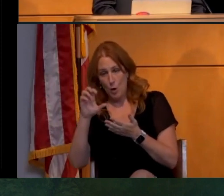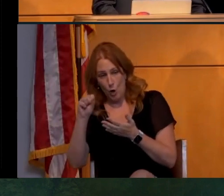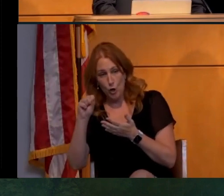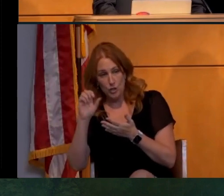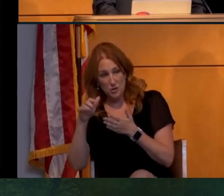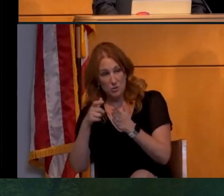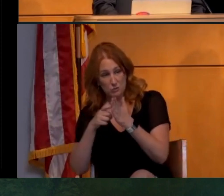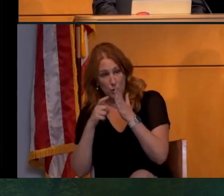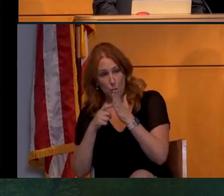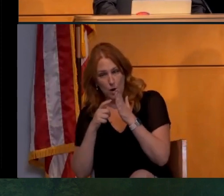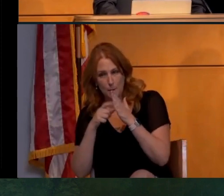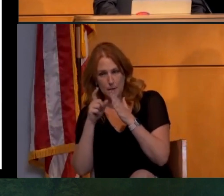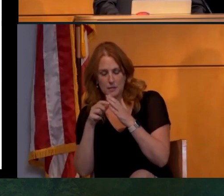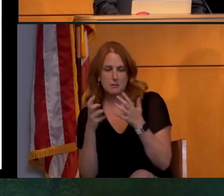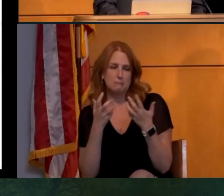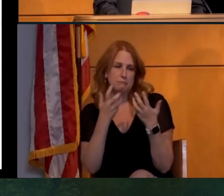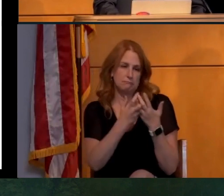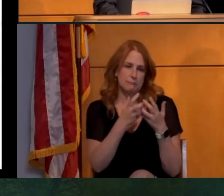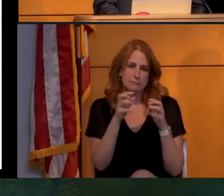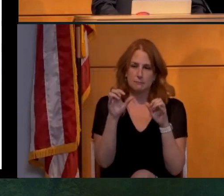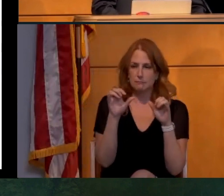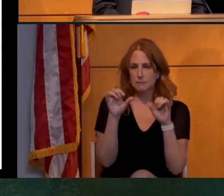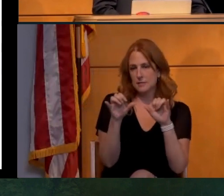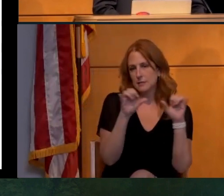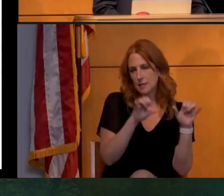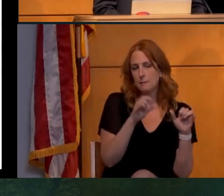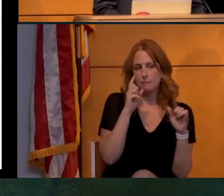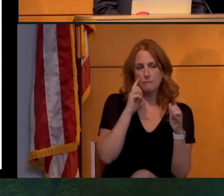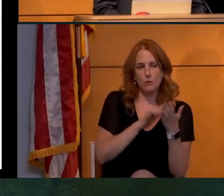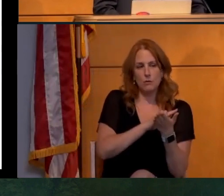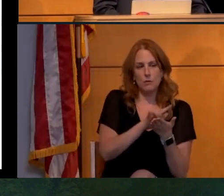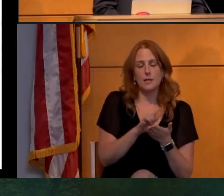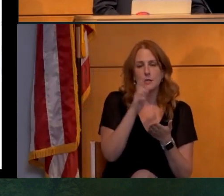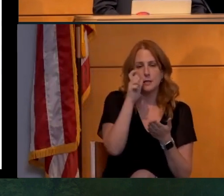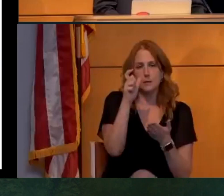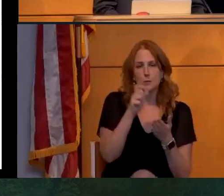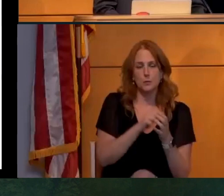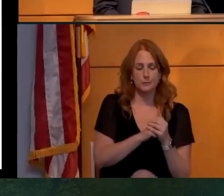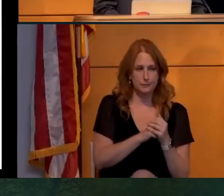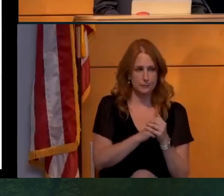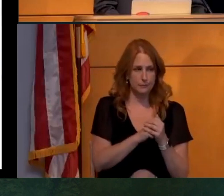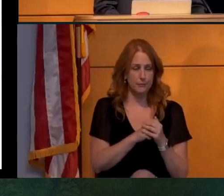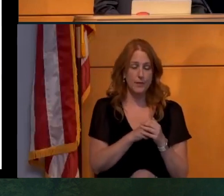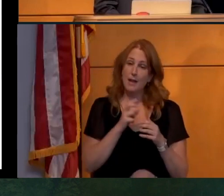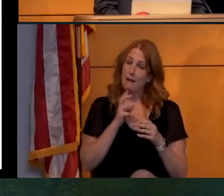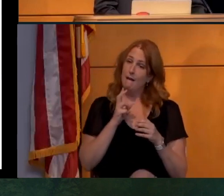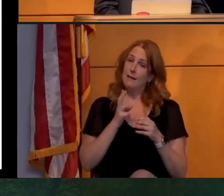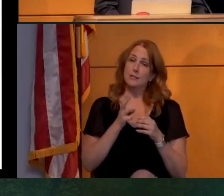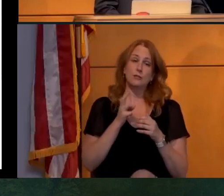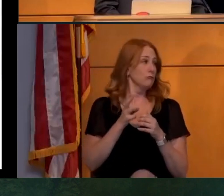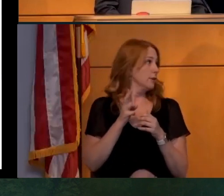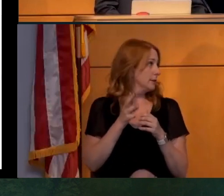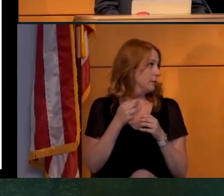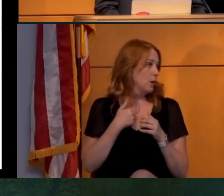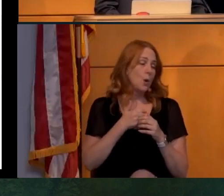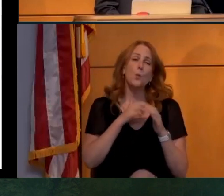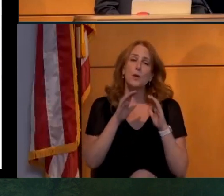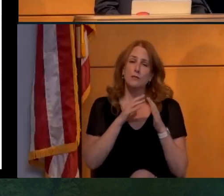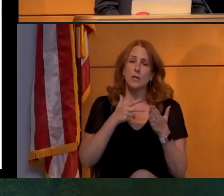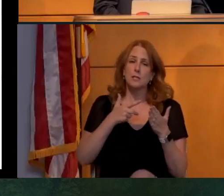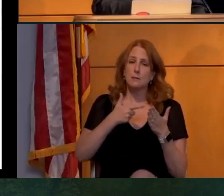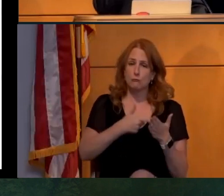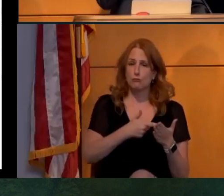take in terms of landing on the moon. Concerning a history, we've done some drilling on the